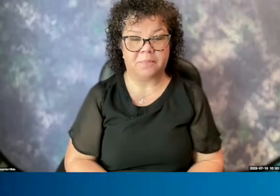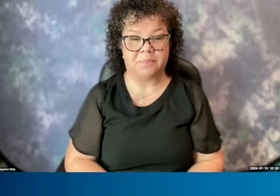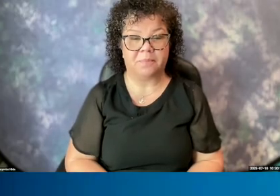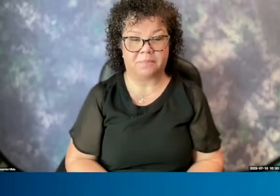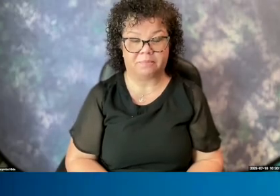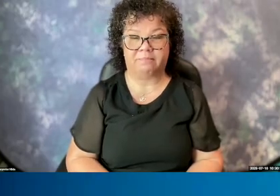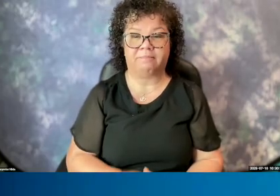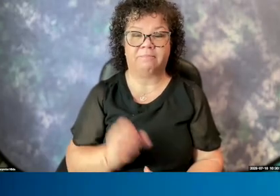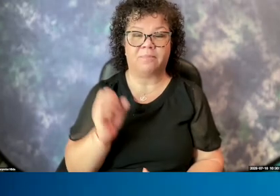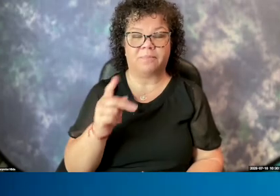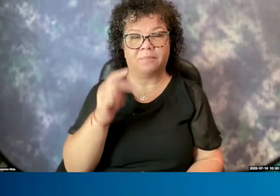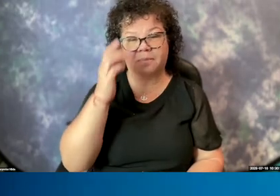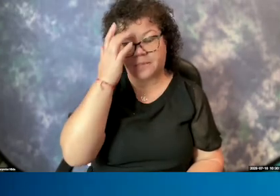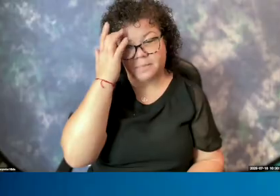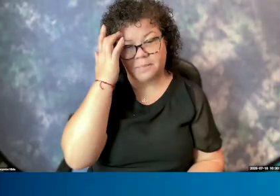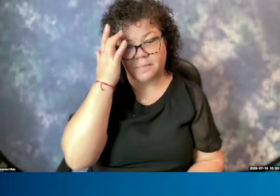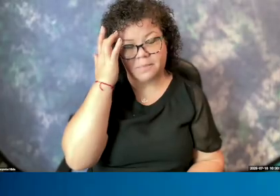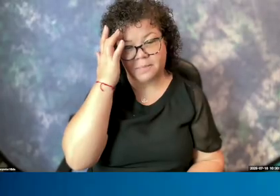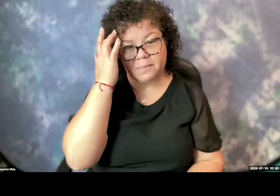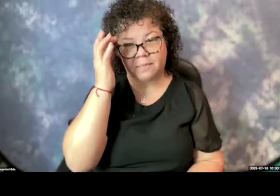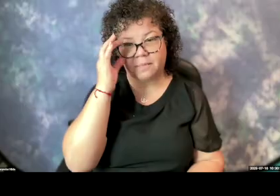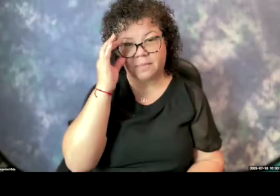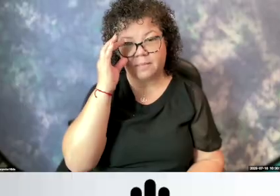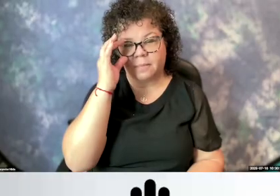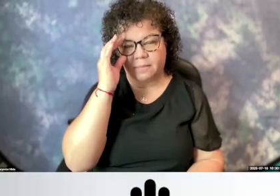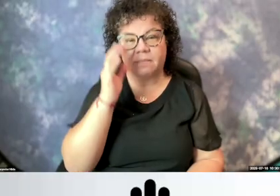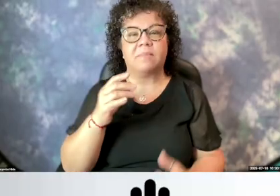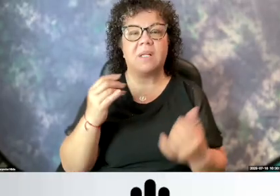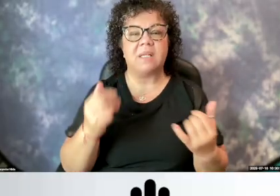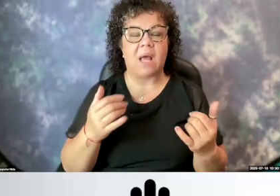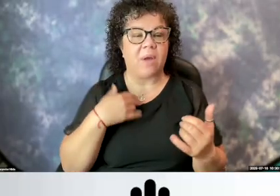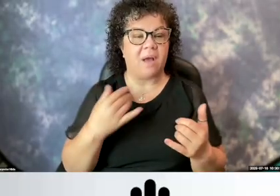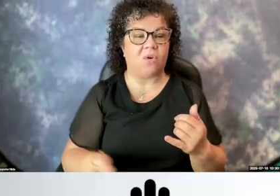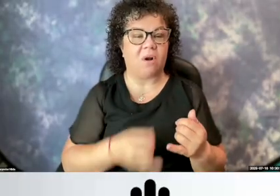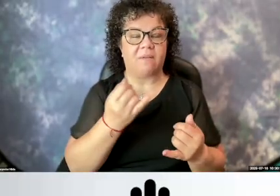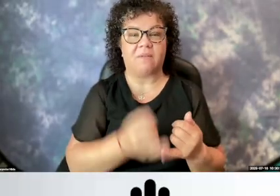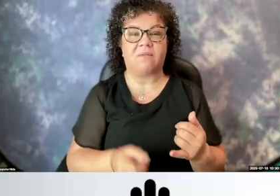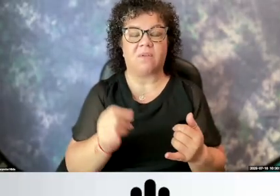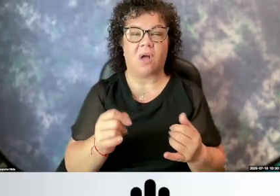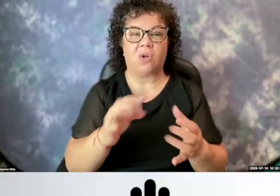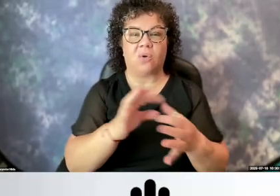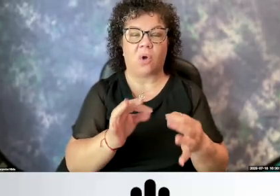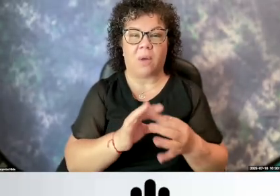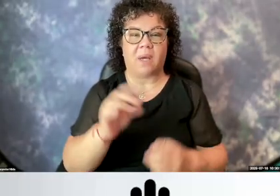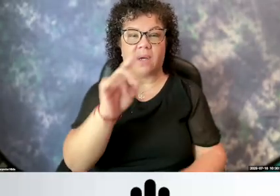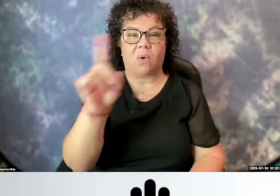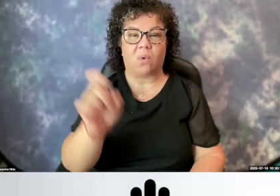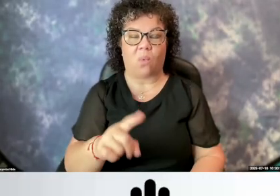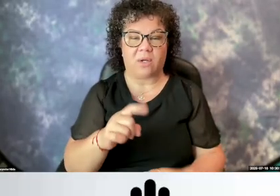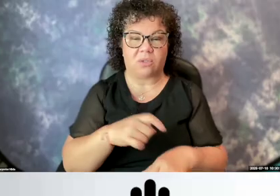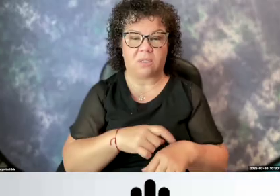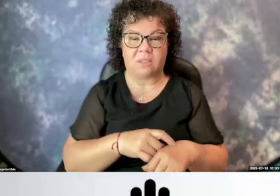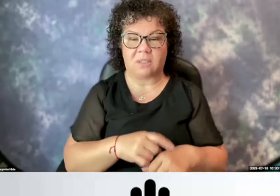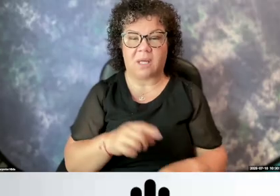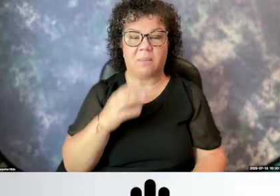Okay, we now have our final comment and question period. Thank you very much, John and Michaela, for your